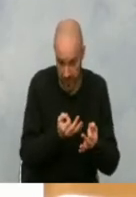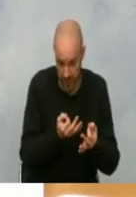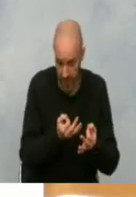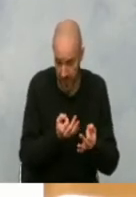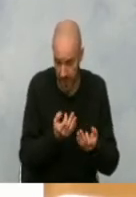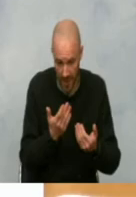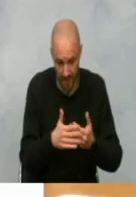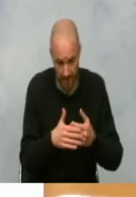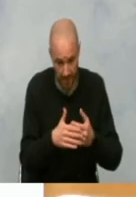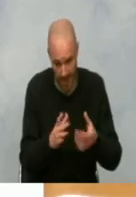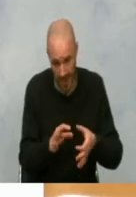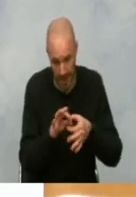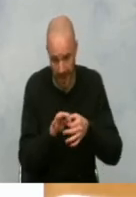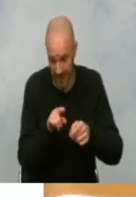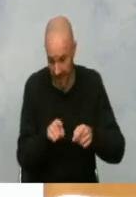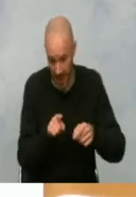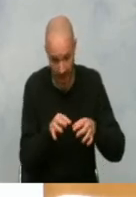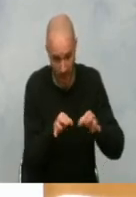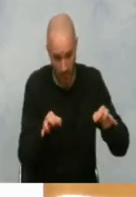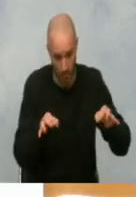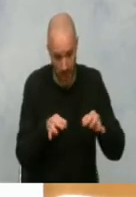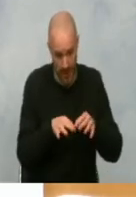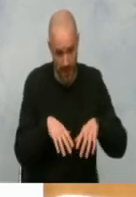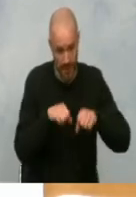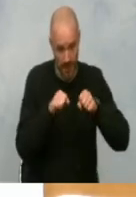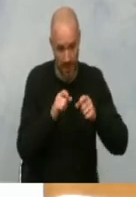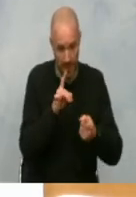of the meeting. Thank you.